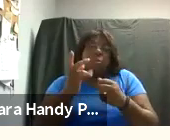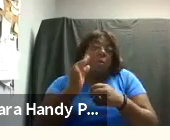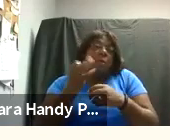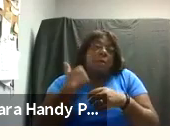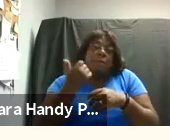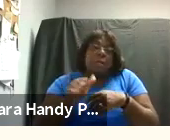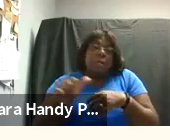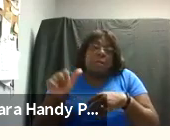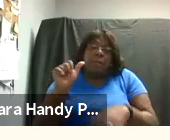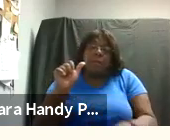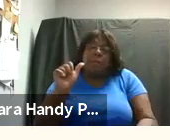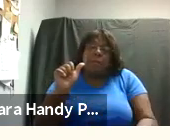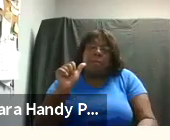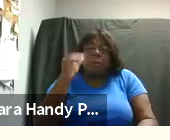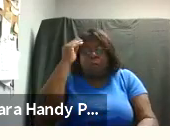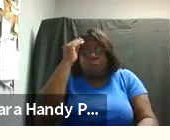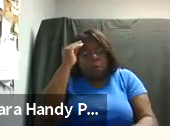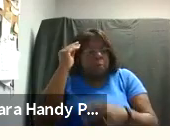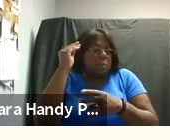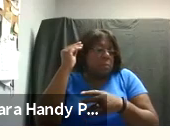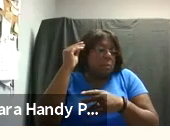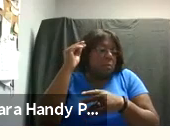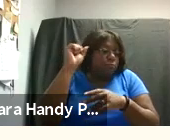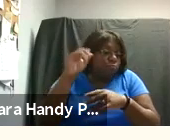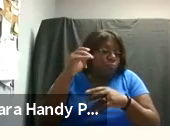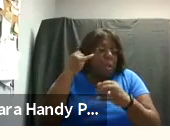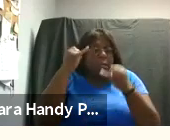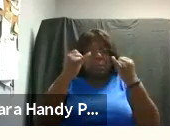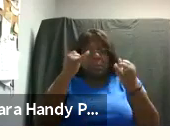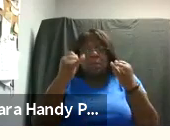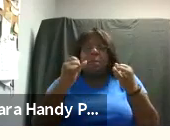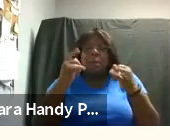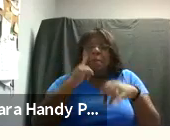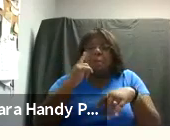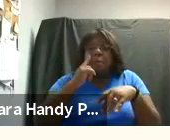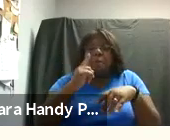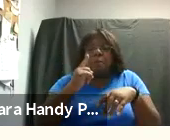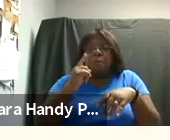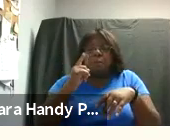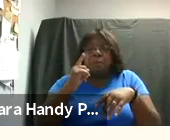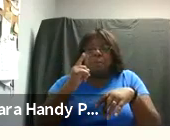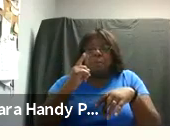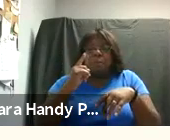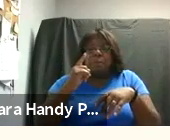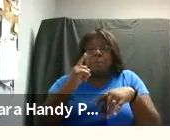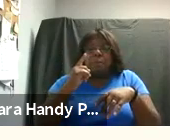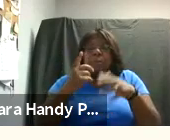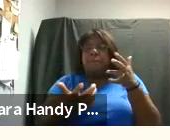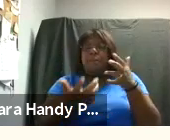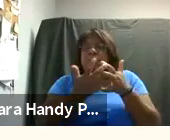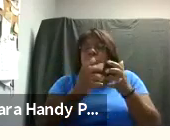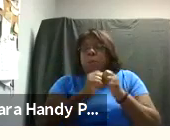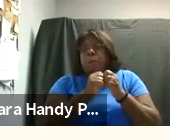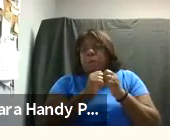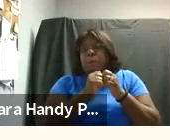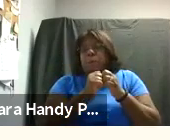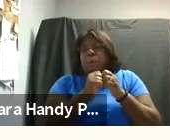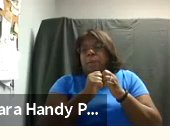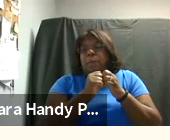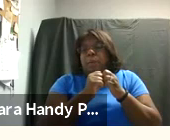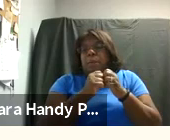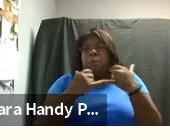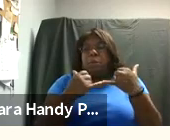any thoughts they want to throw out to the group at this point, I think it does fit into the in the